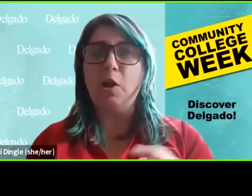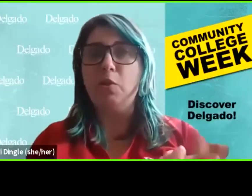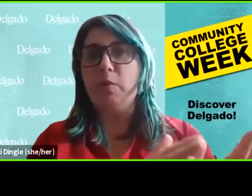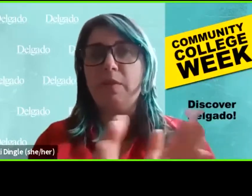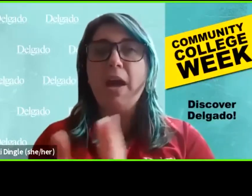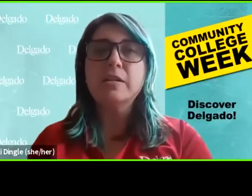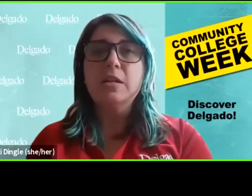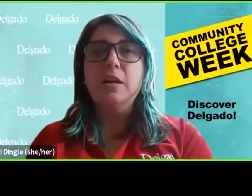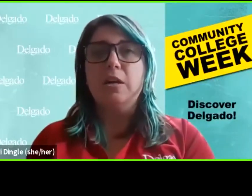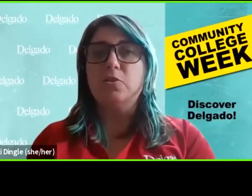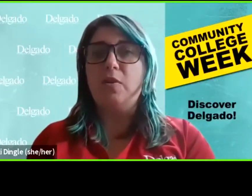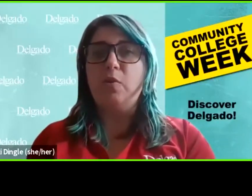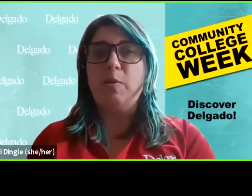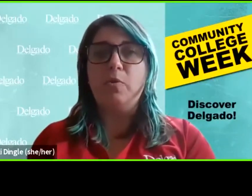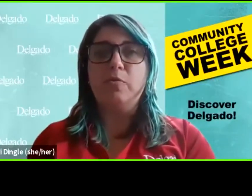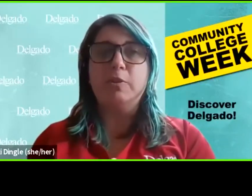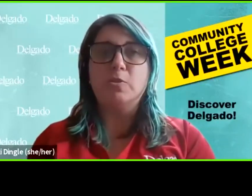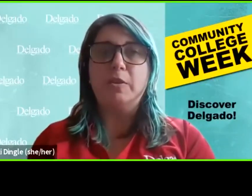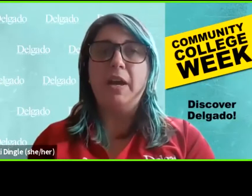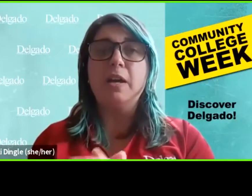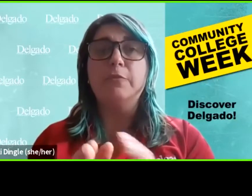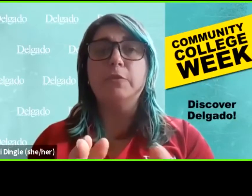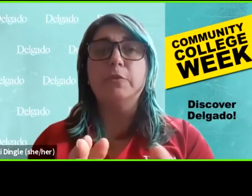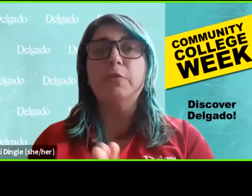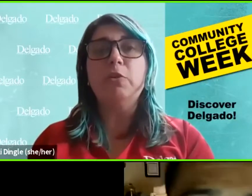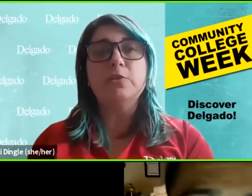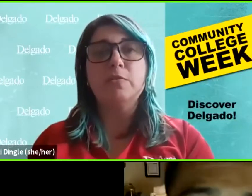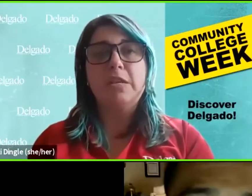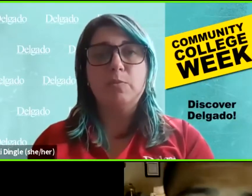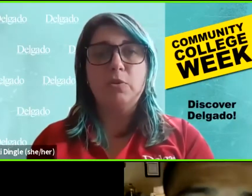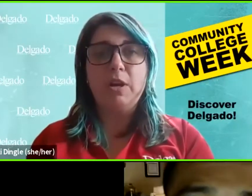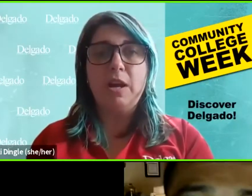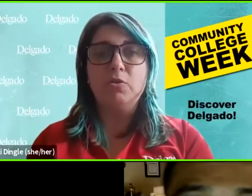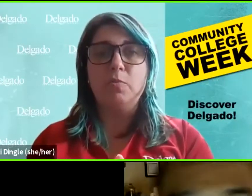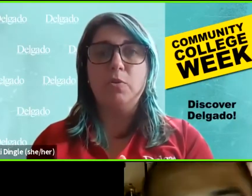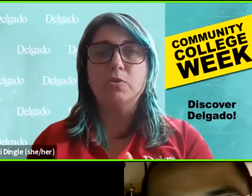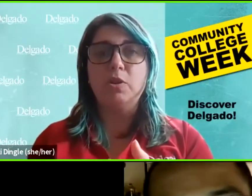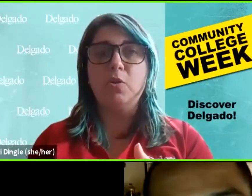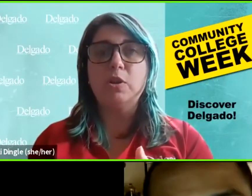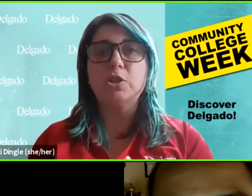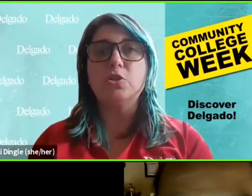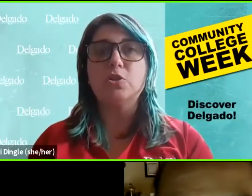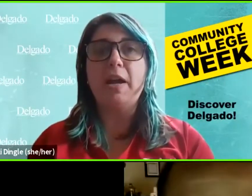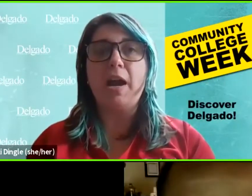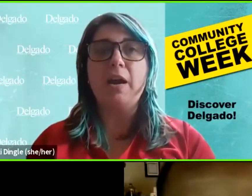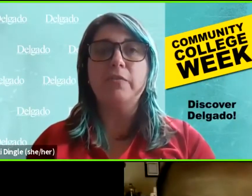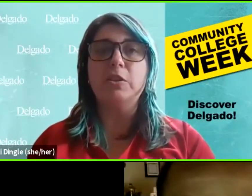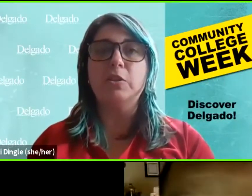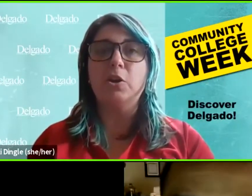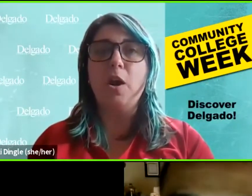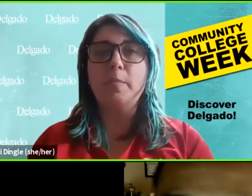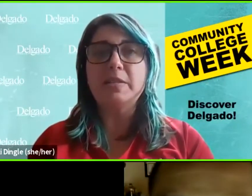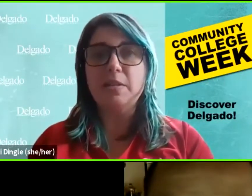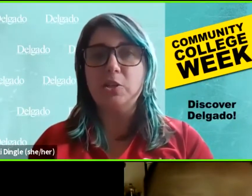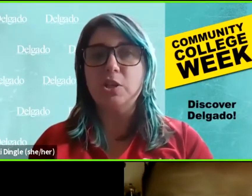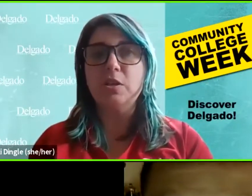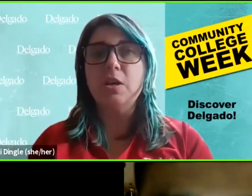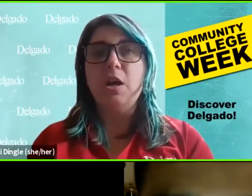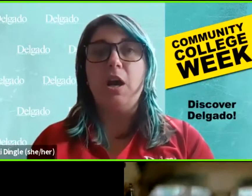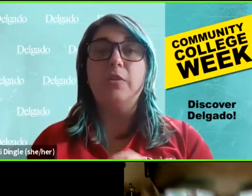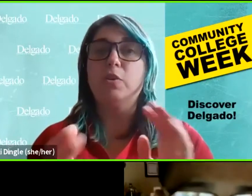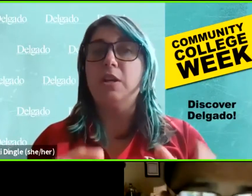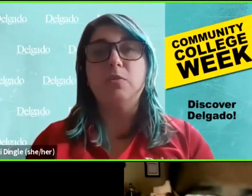languages following that, so you have a little bit more information about that. If you're following us on Facebook right now, you can post any questions you might have in the comments